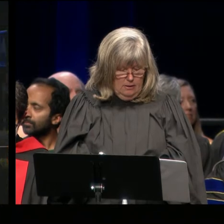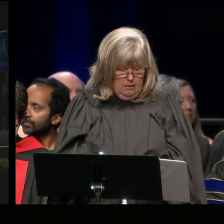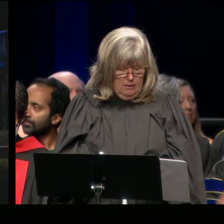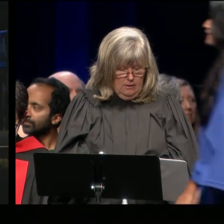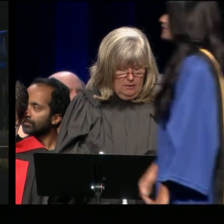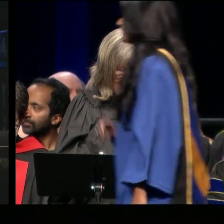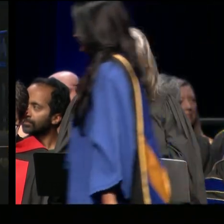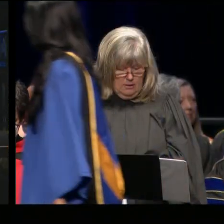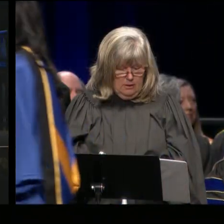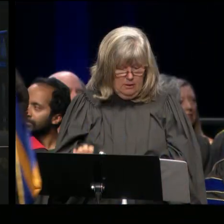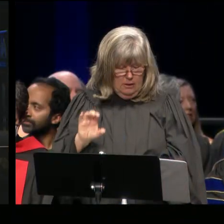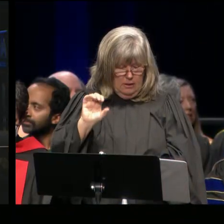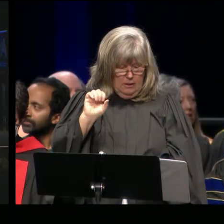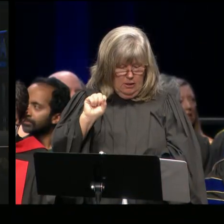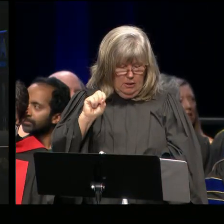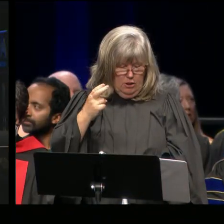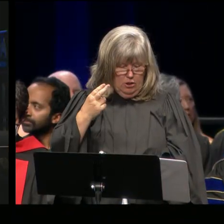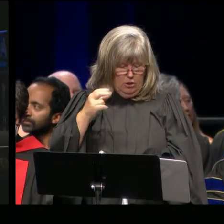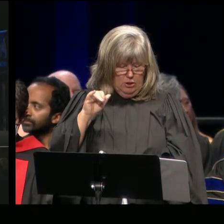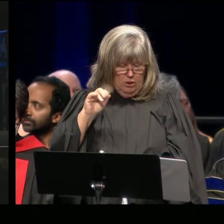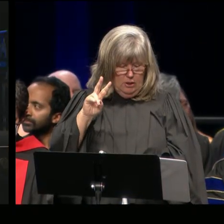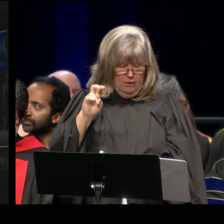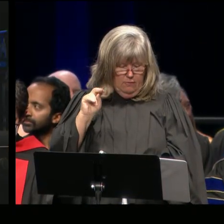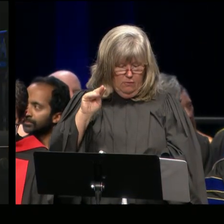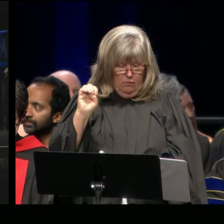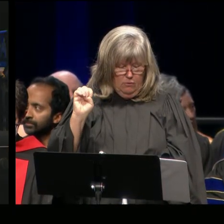Siobhan Hussein.